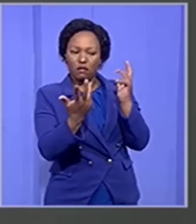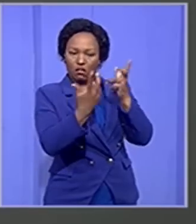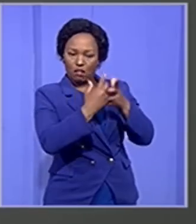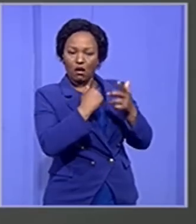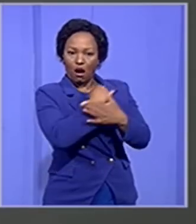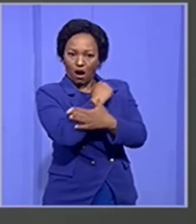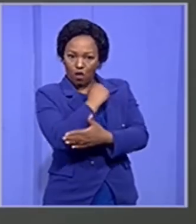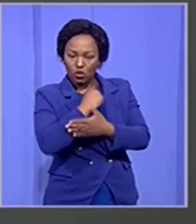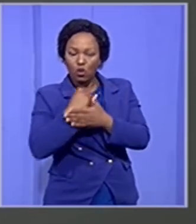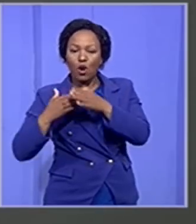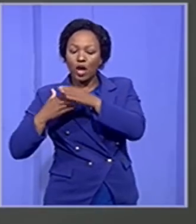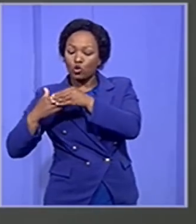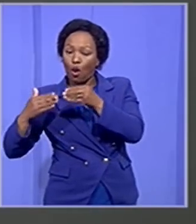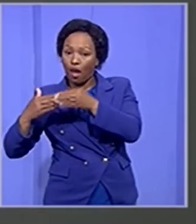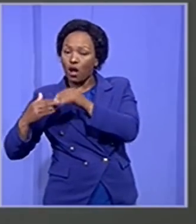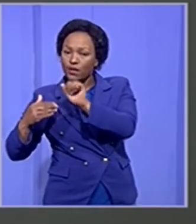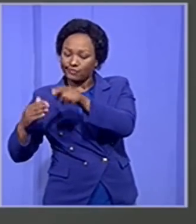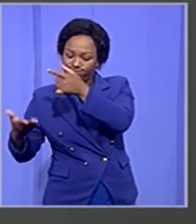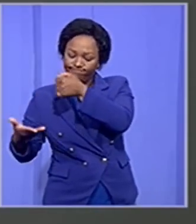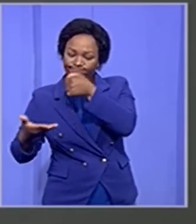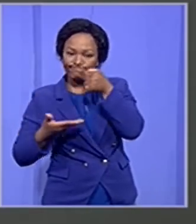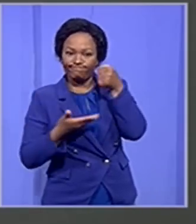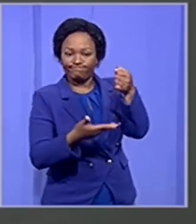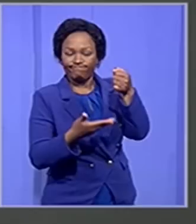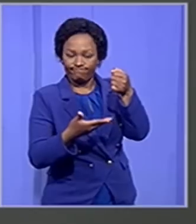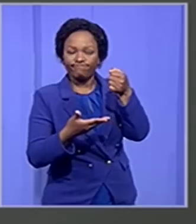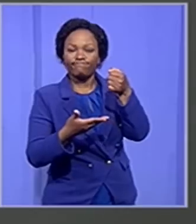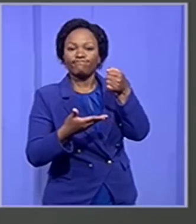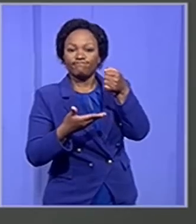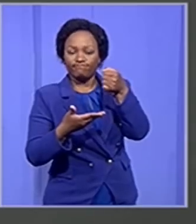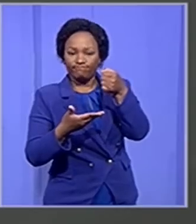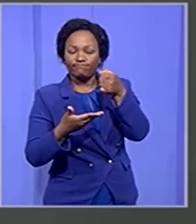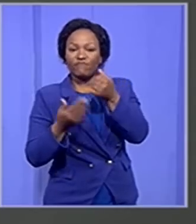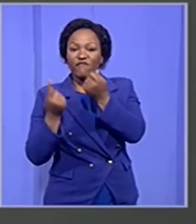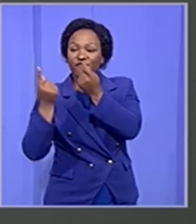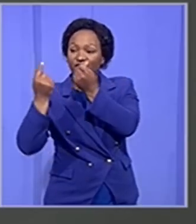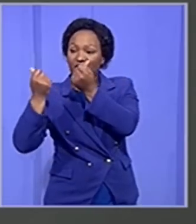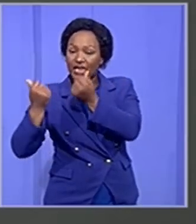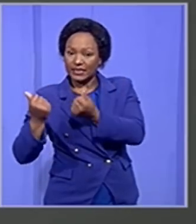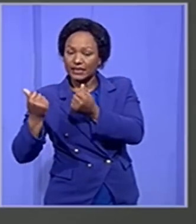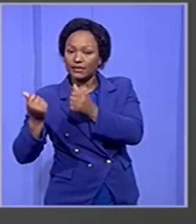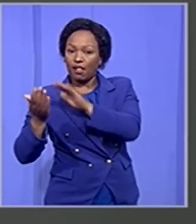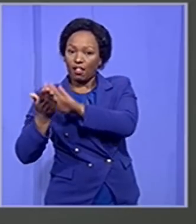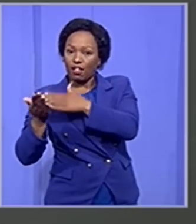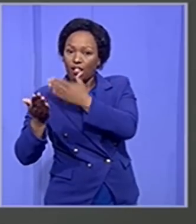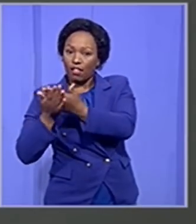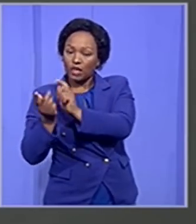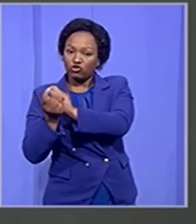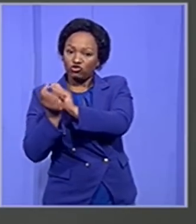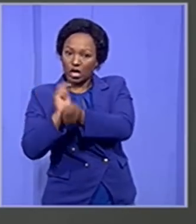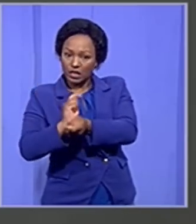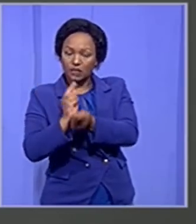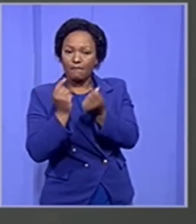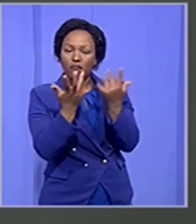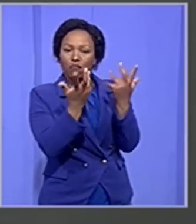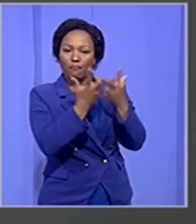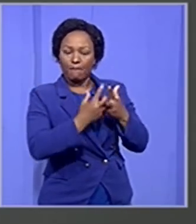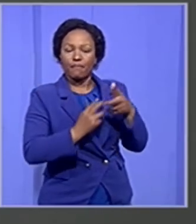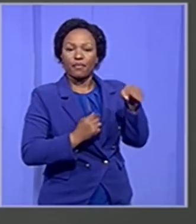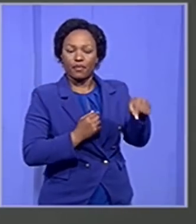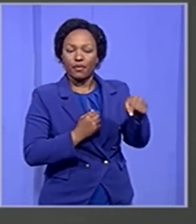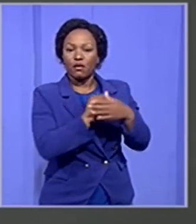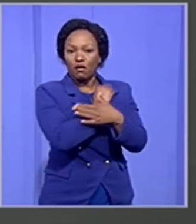in the final analysis, from their side in the finance, they've got translated into rand and cents. Our